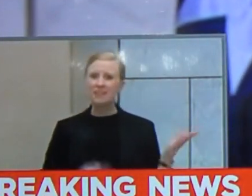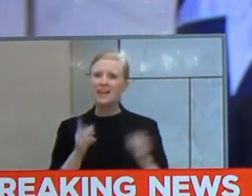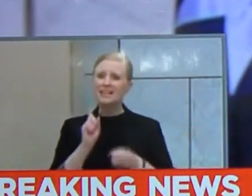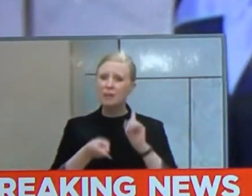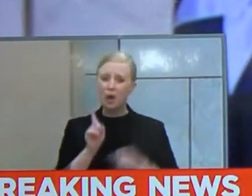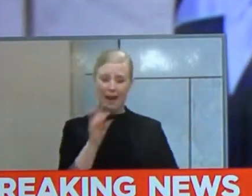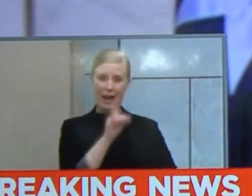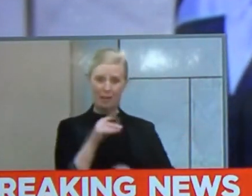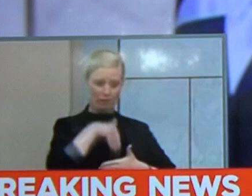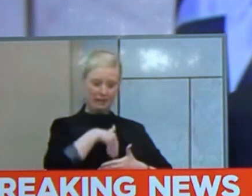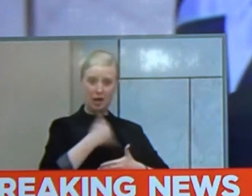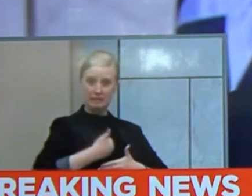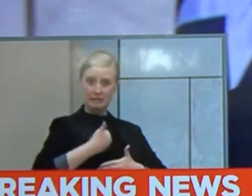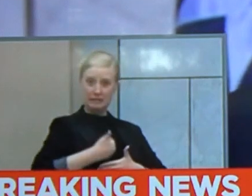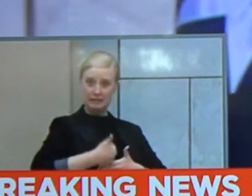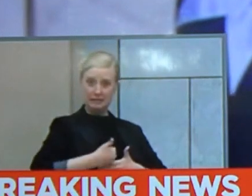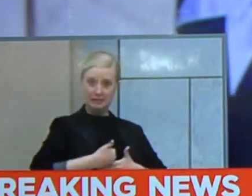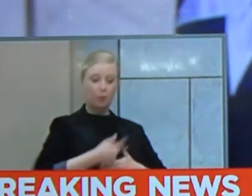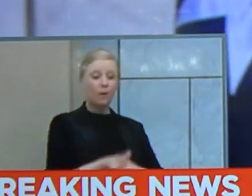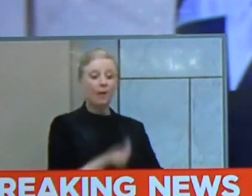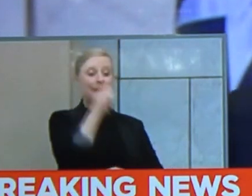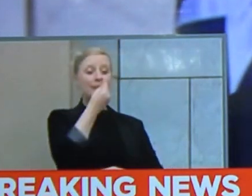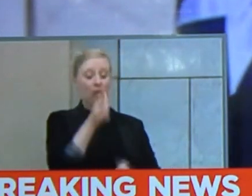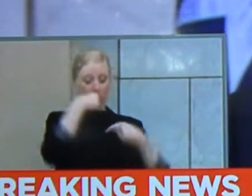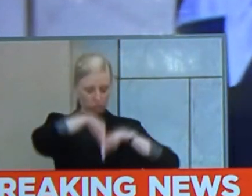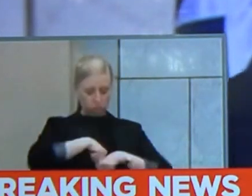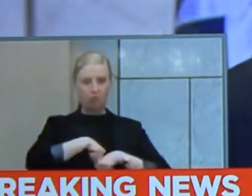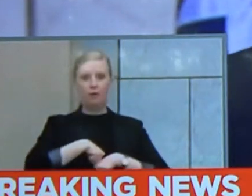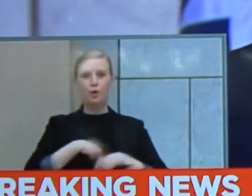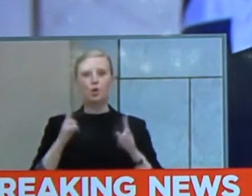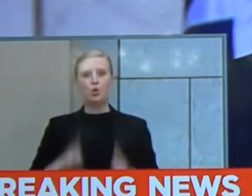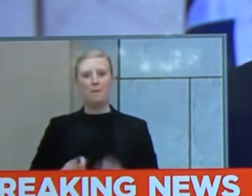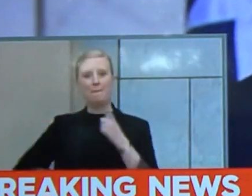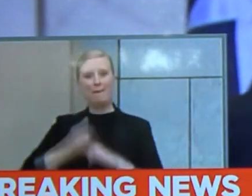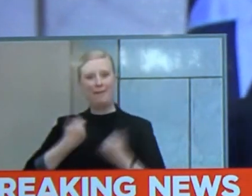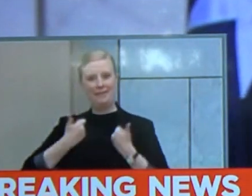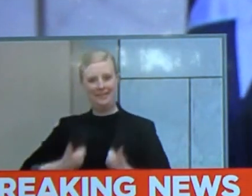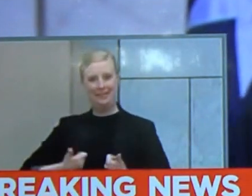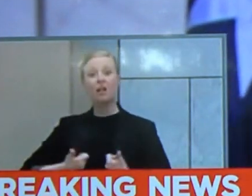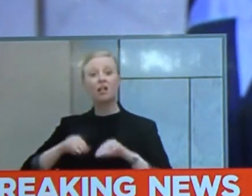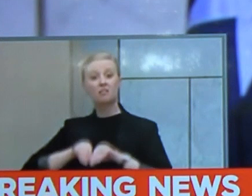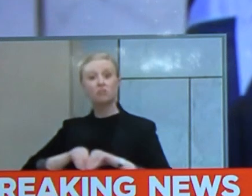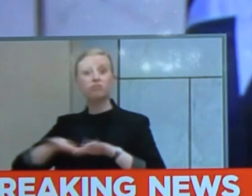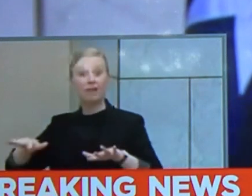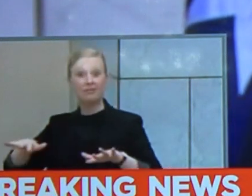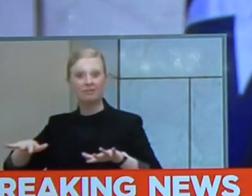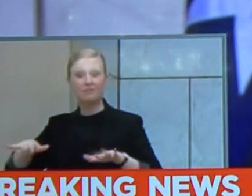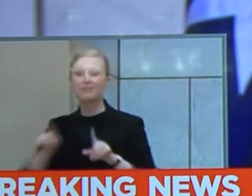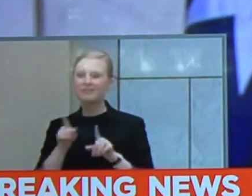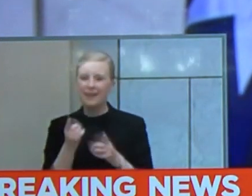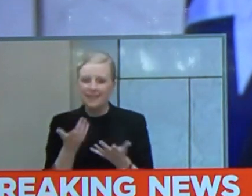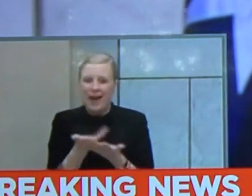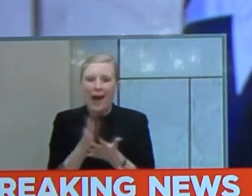are our biggest risk, and that's what we've seen with COVID-19. And clearly that risk is much greater when you